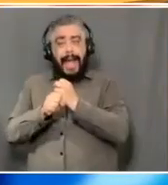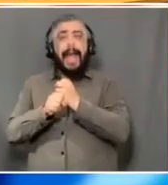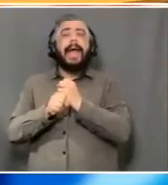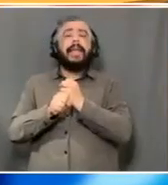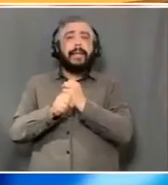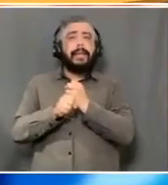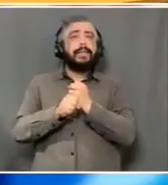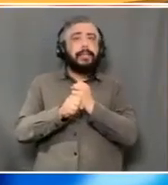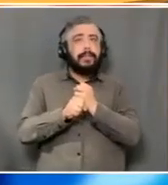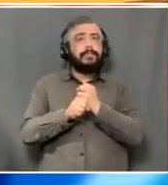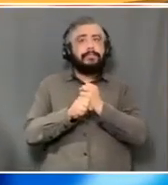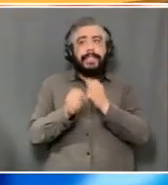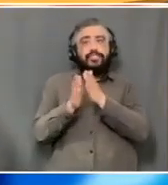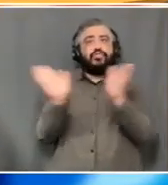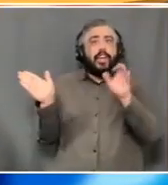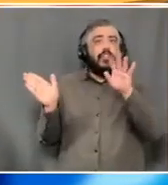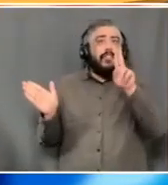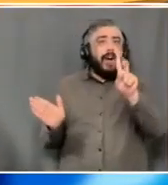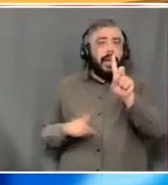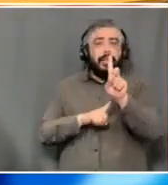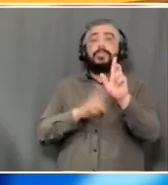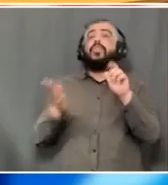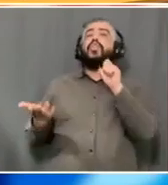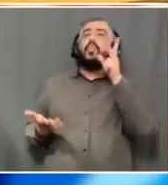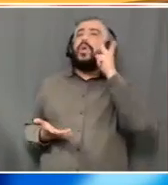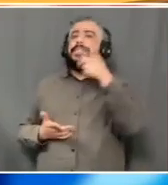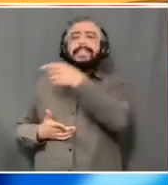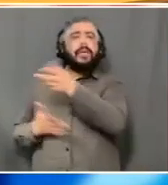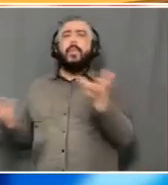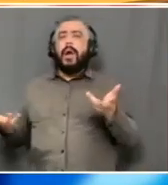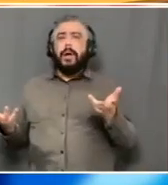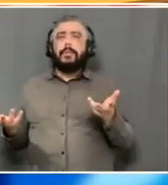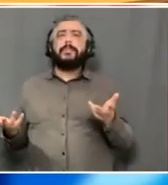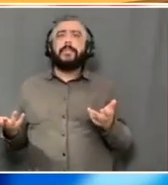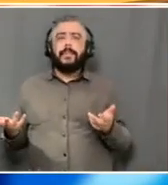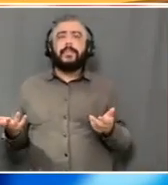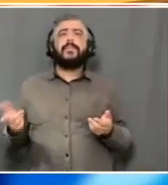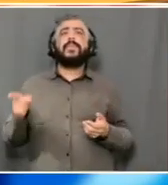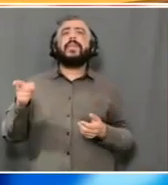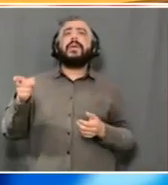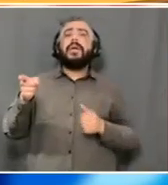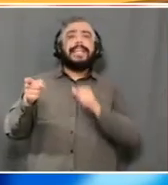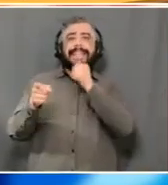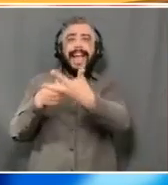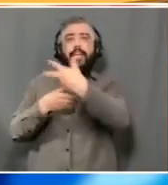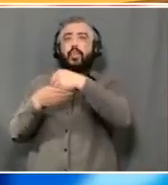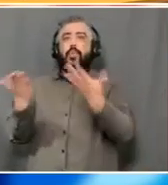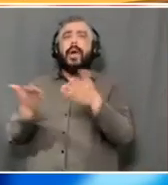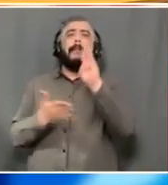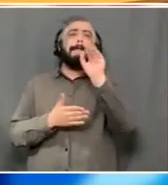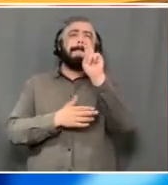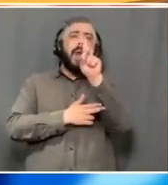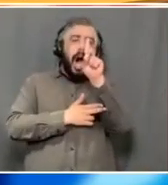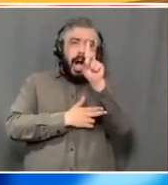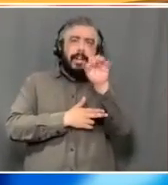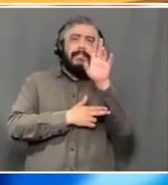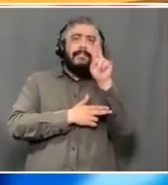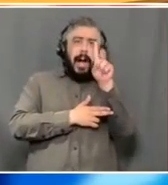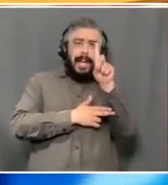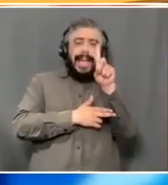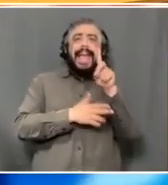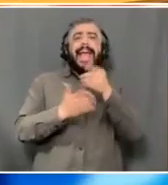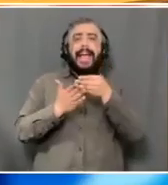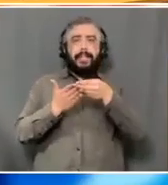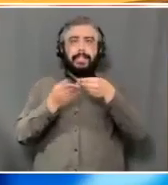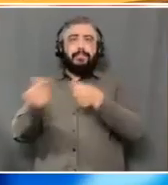in the general fund. So what you won't see here also are bond-funded expenditures, capital expenditures that vary quite a